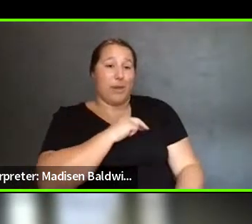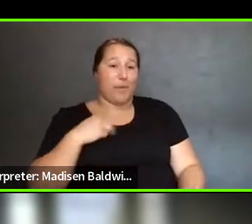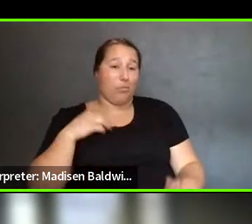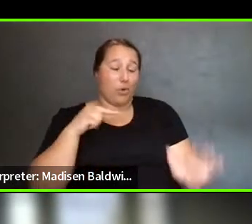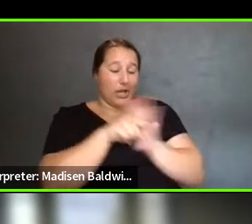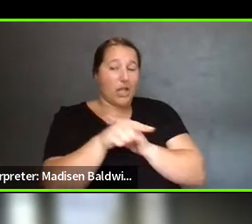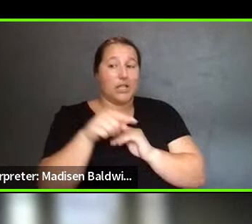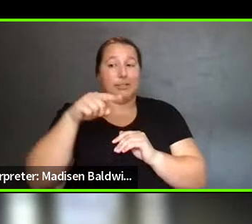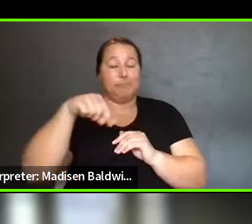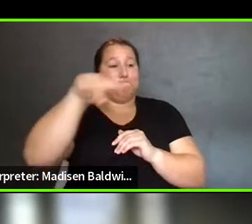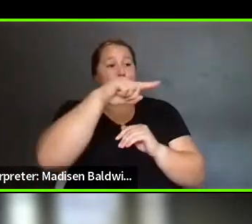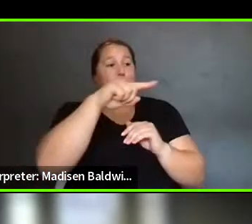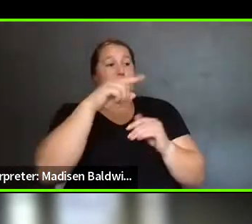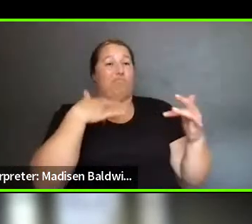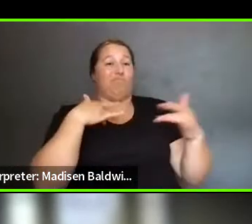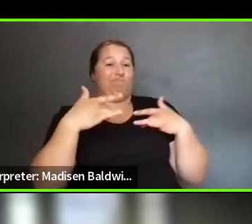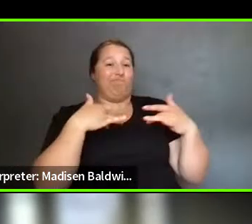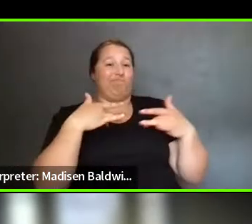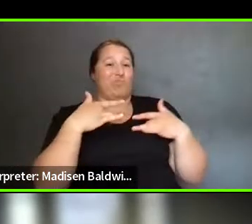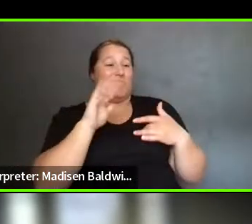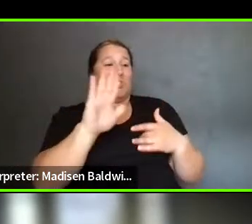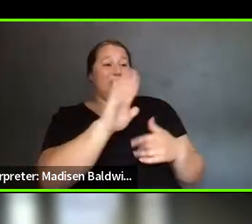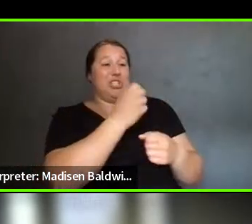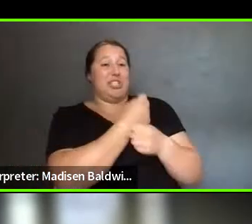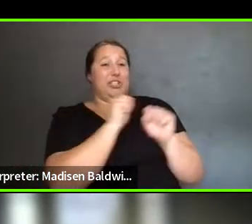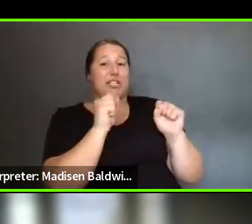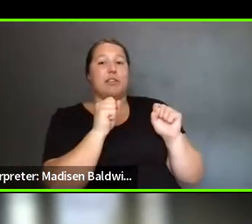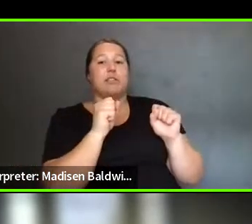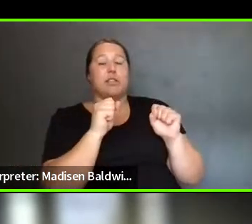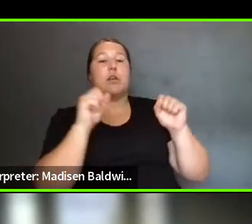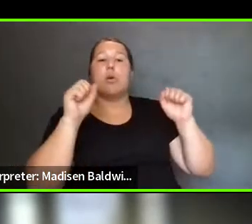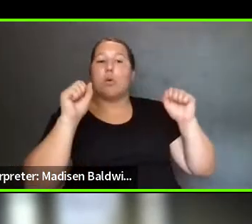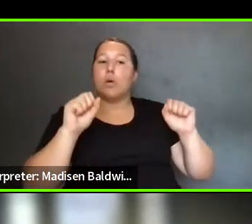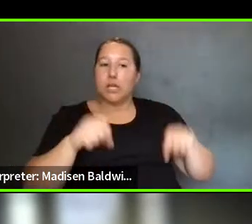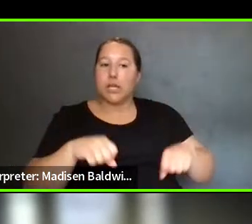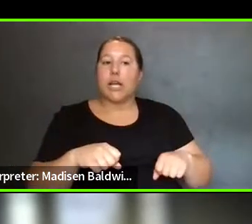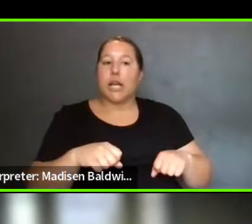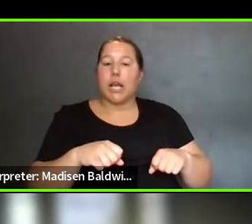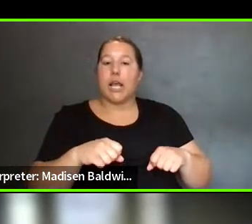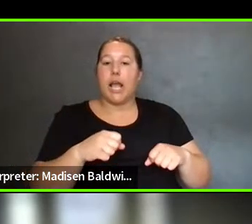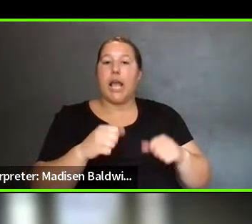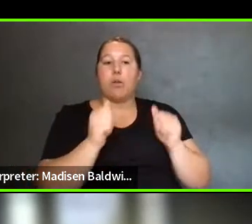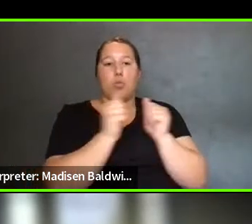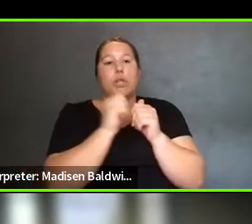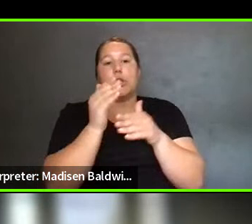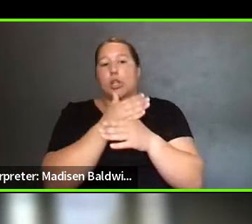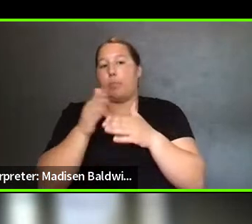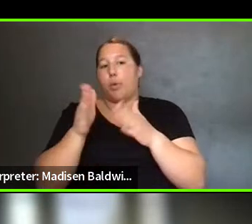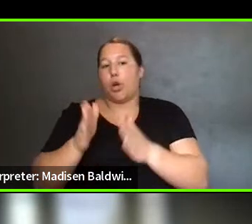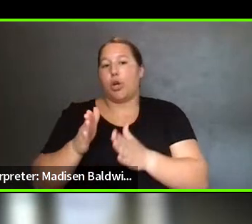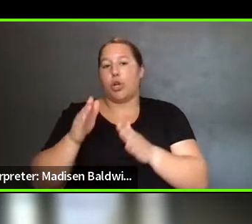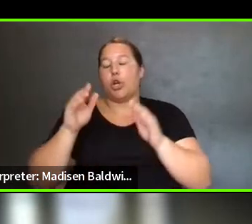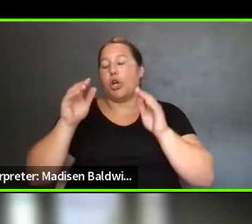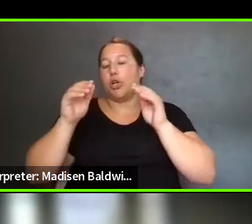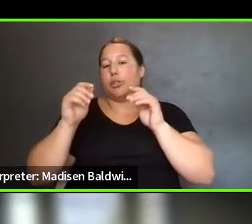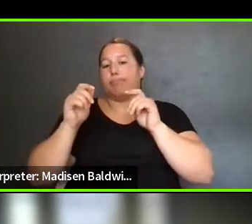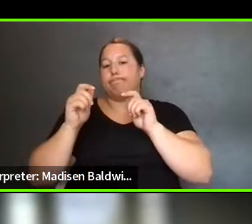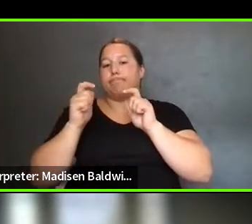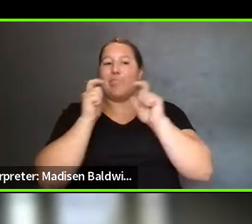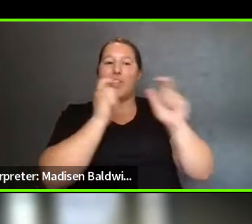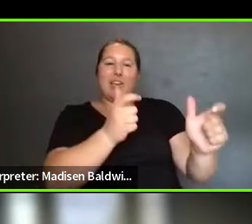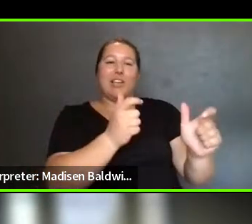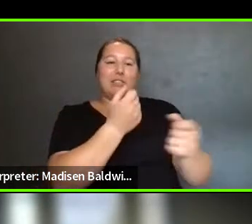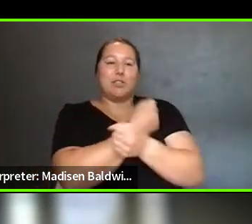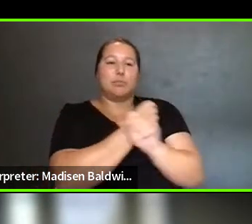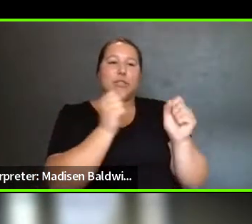safety. We are able to, with our partners, provide them with some type of safe housing and a safety plan for how we